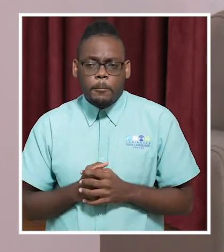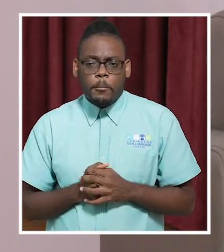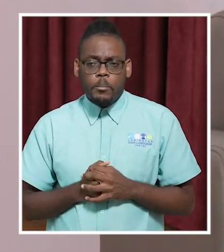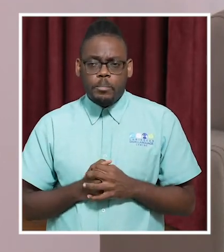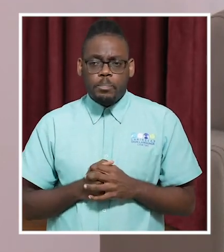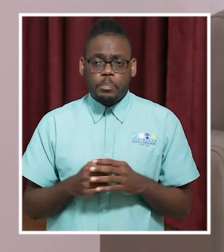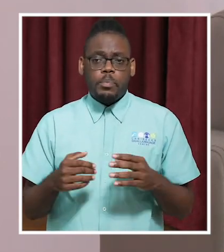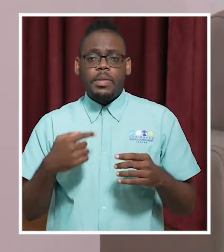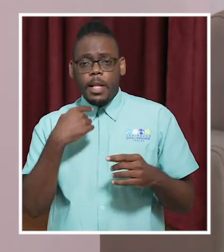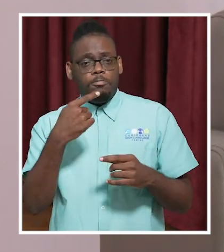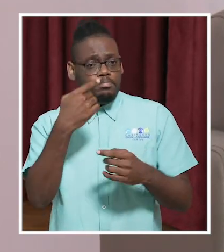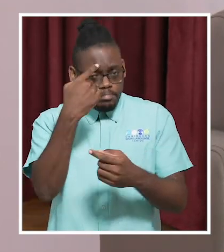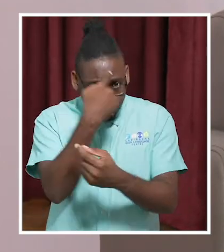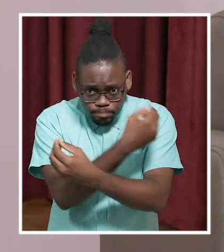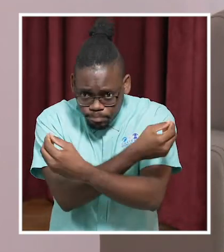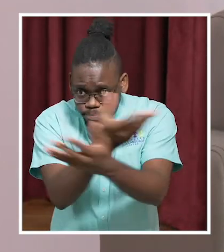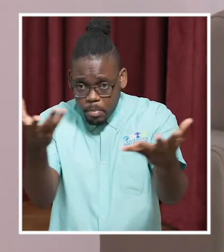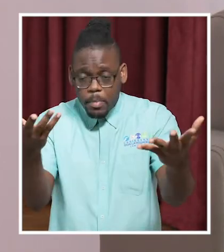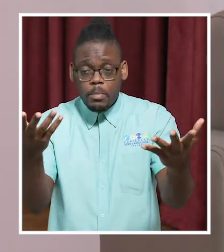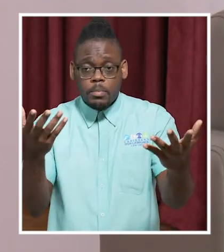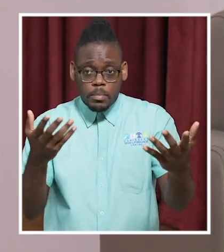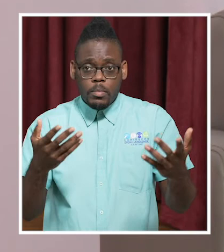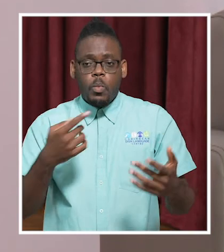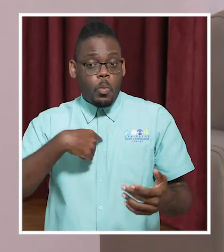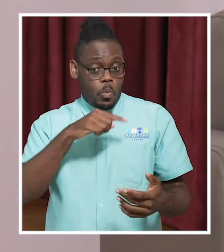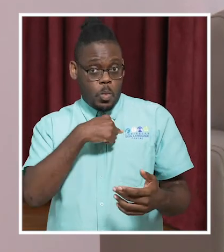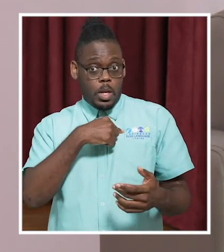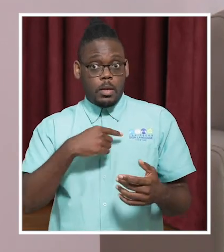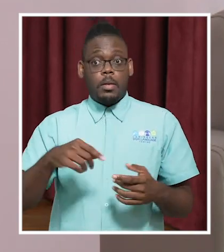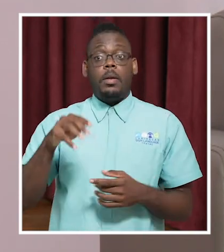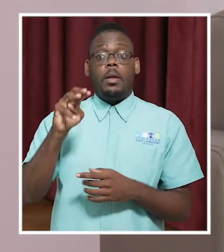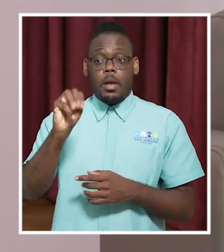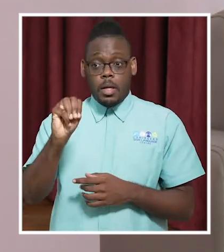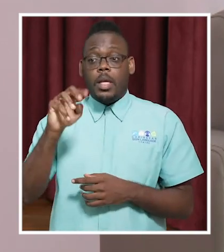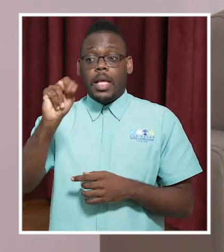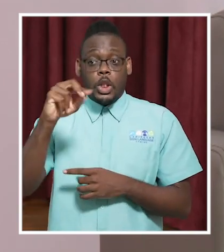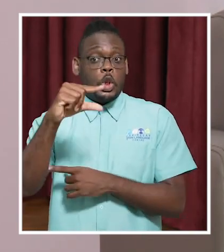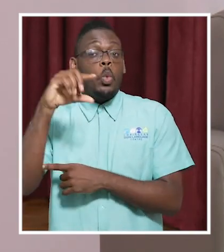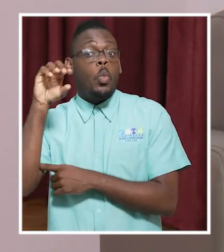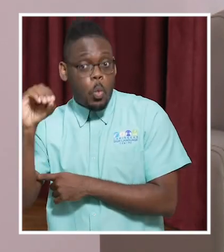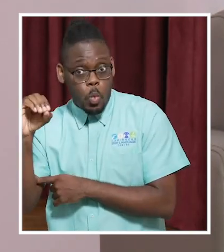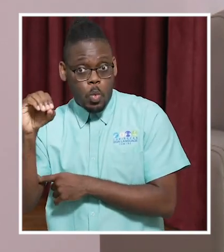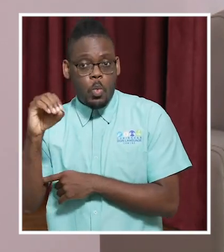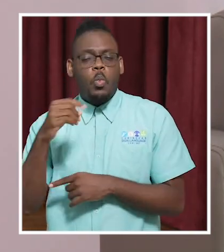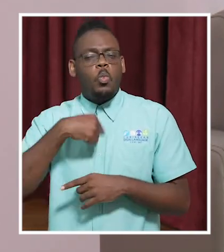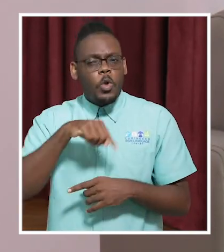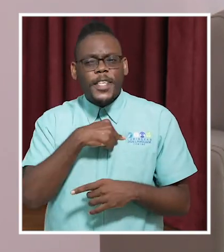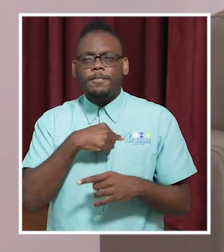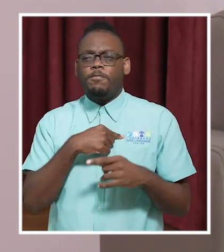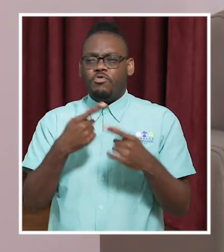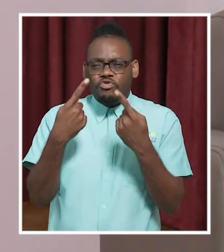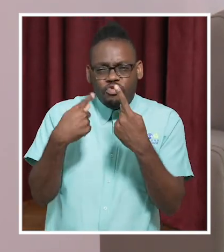be acknowledged as an NGO that is operating in the best interest of society. And so